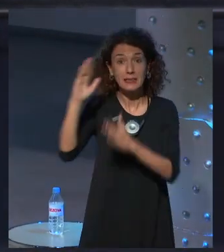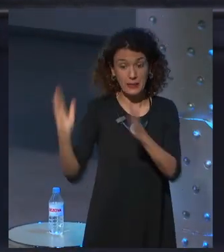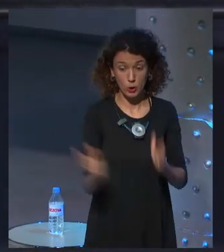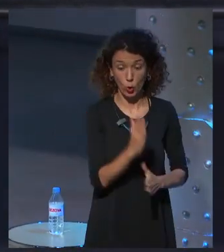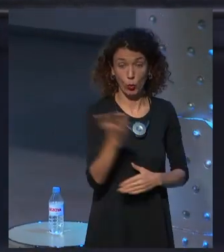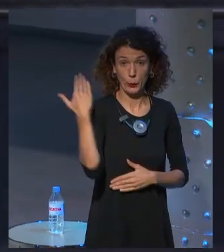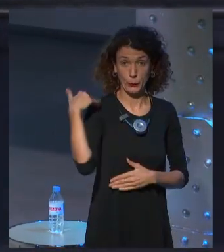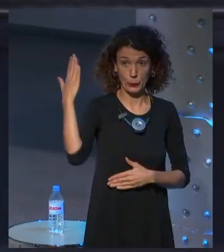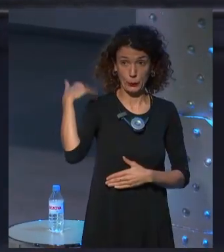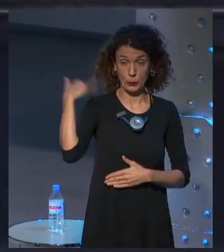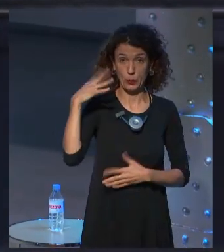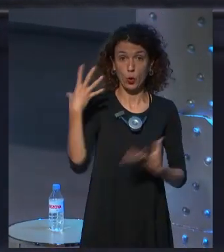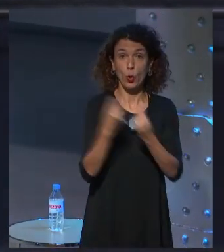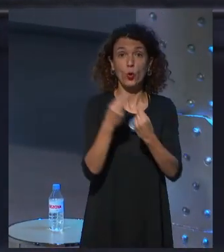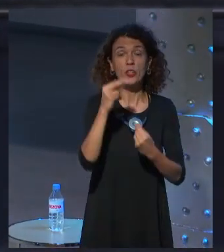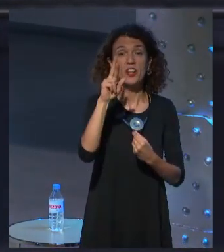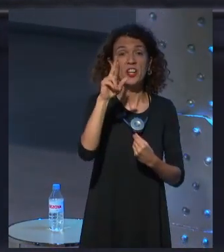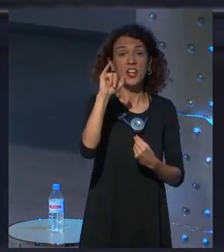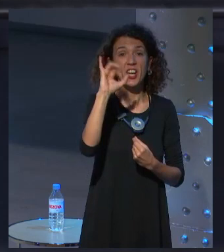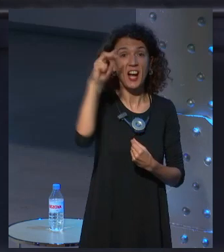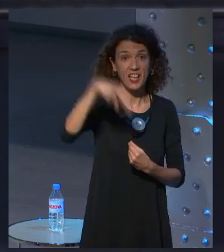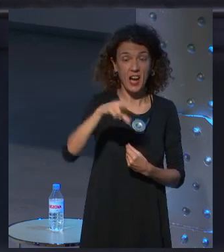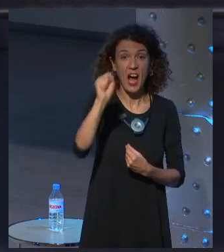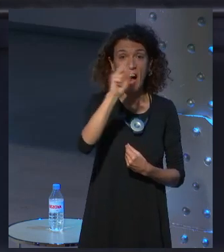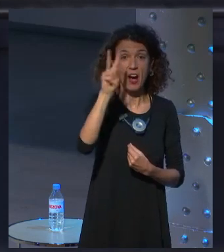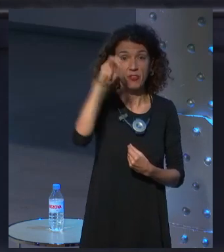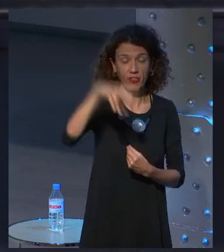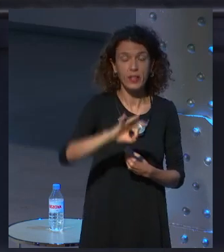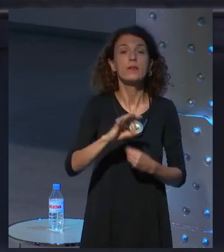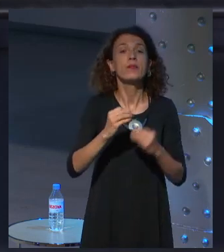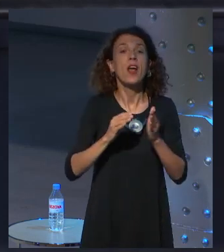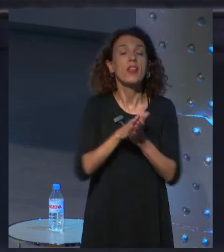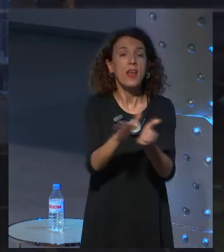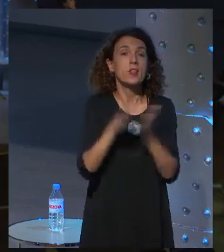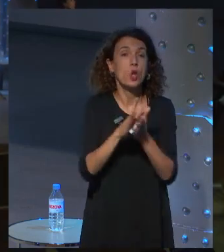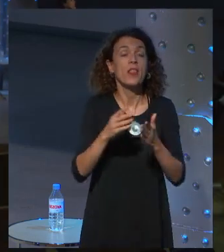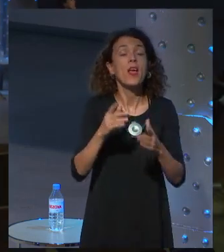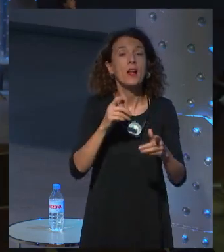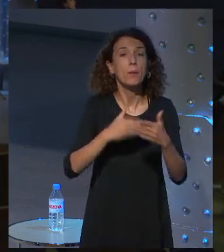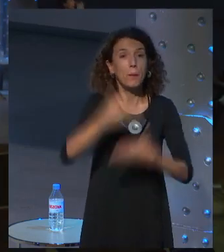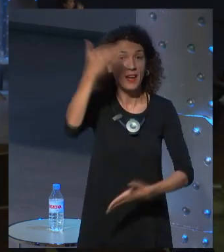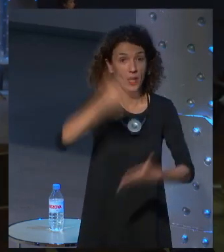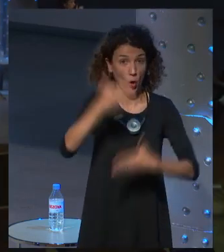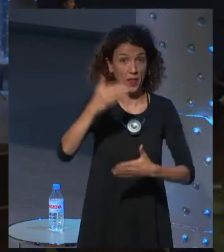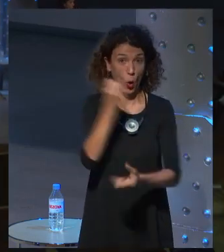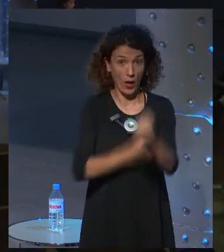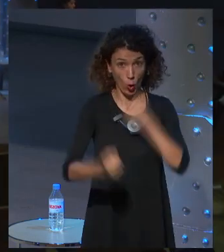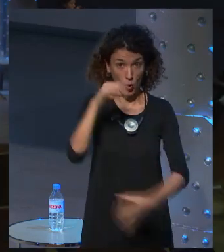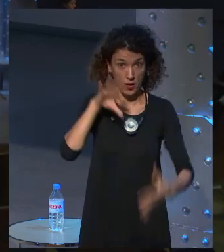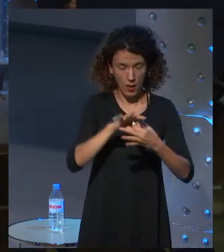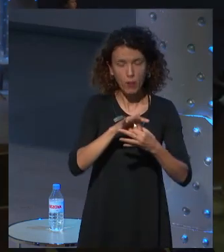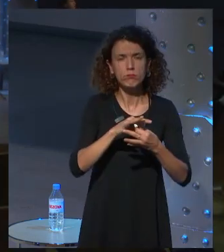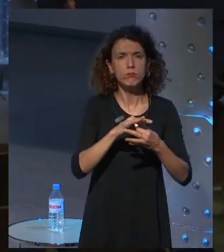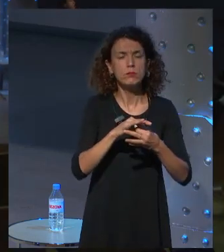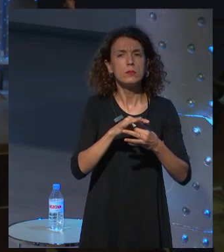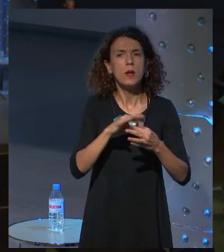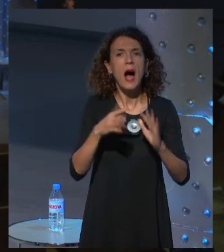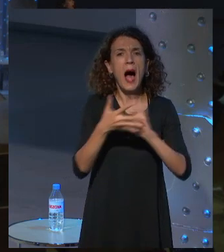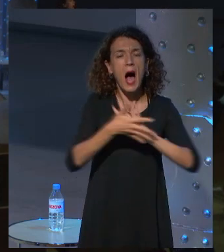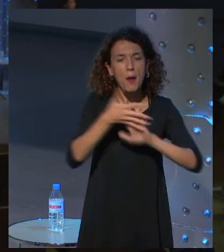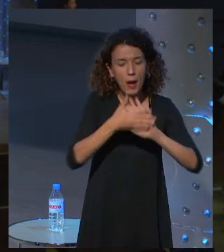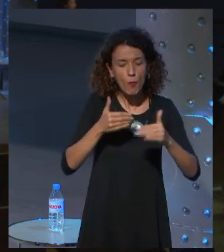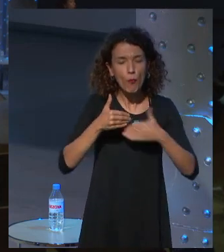The first session that we had together with Ryan Aben, who is the an editor of The Economist, we looked